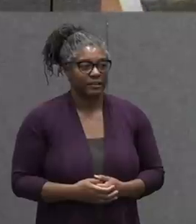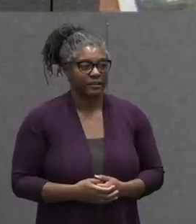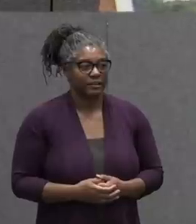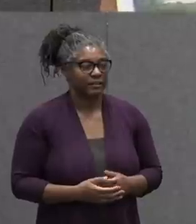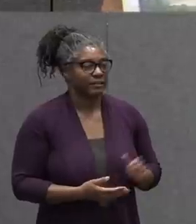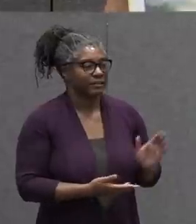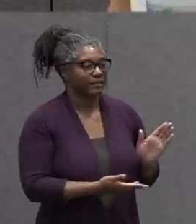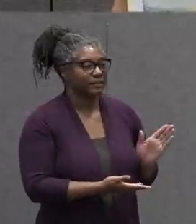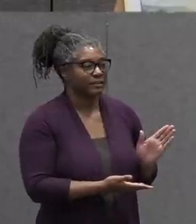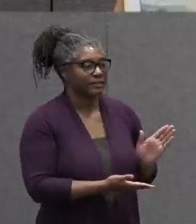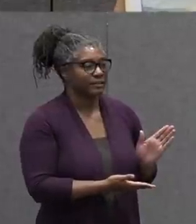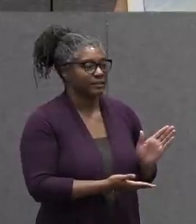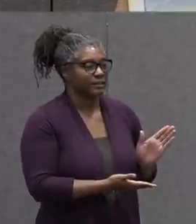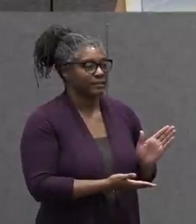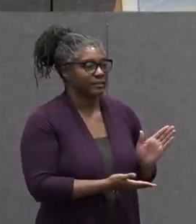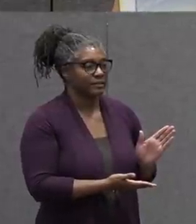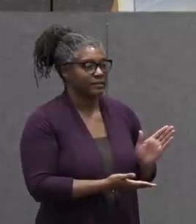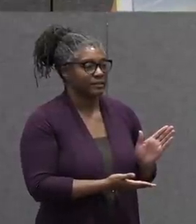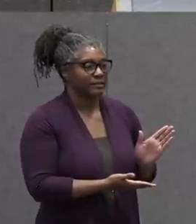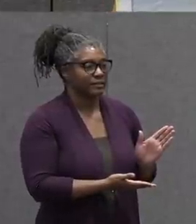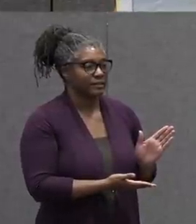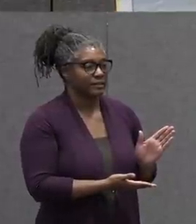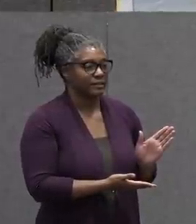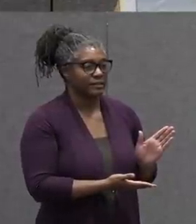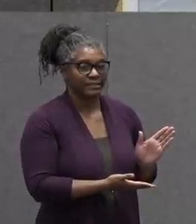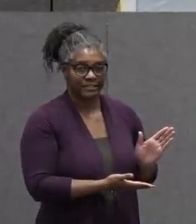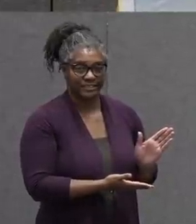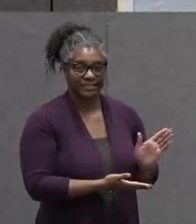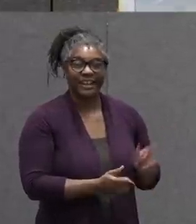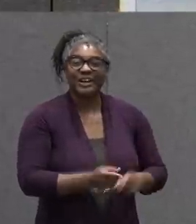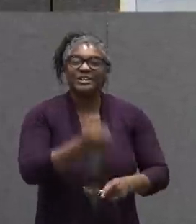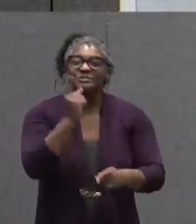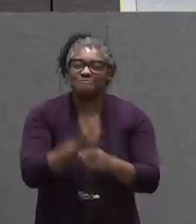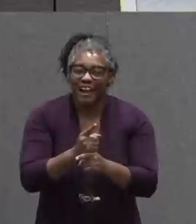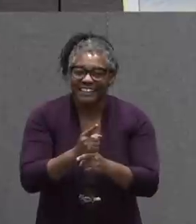That's right. She went to a castle.